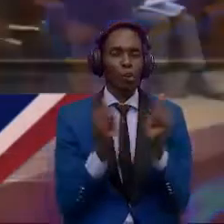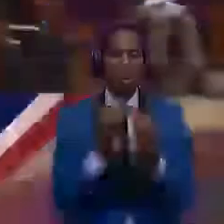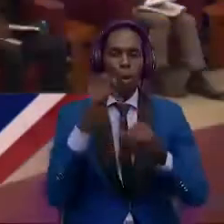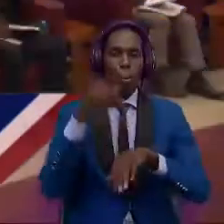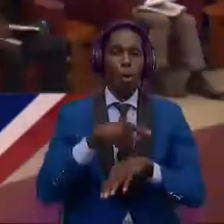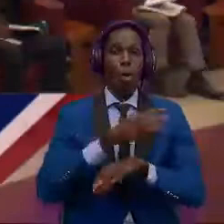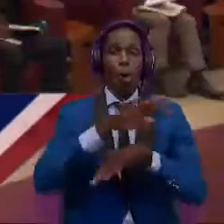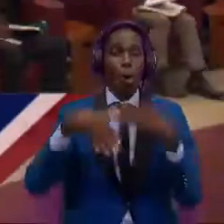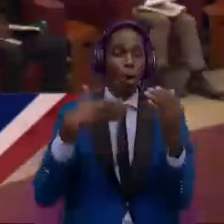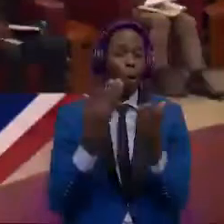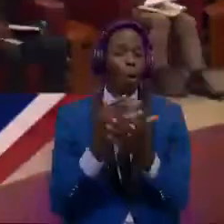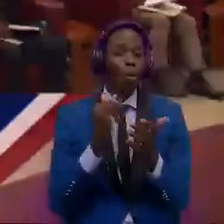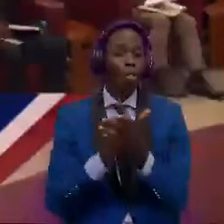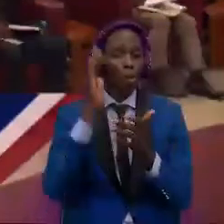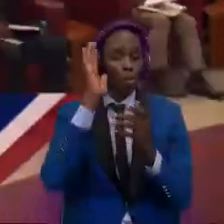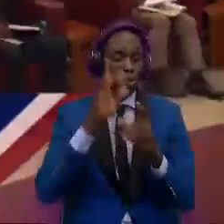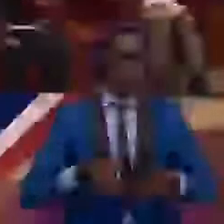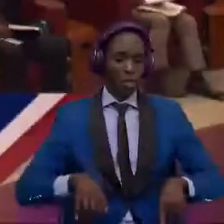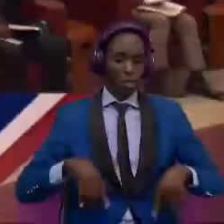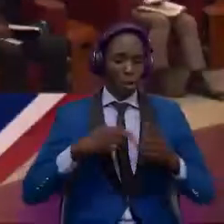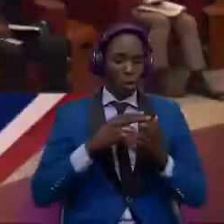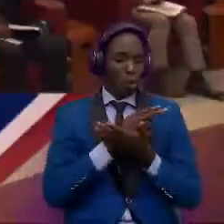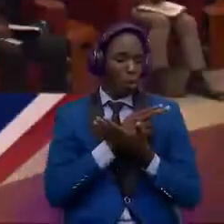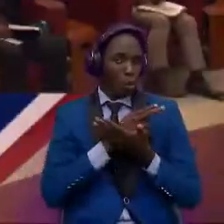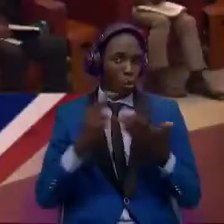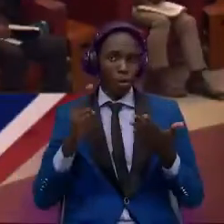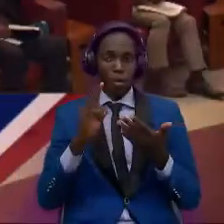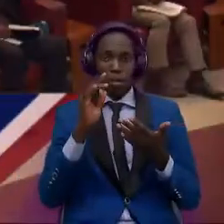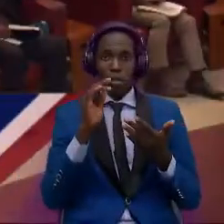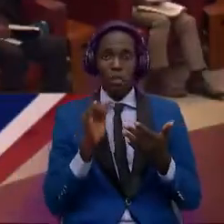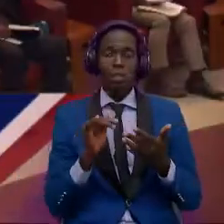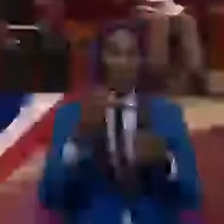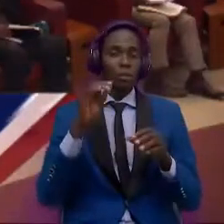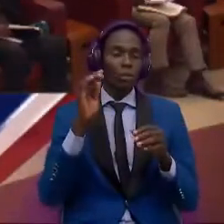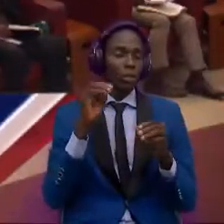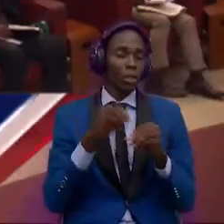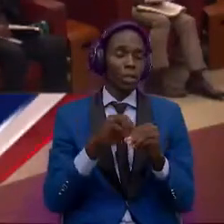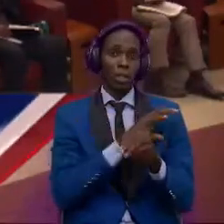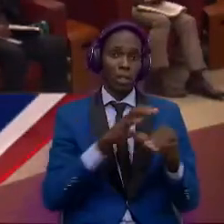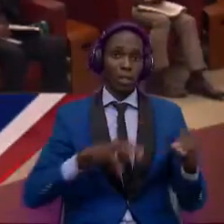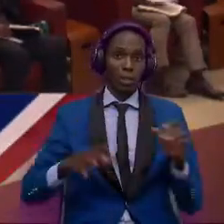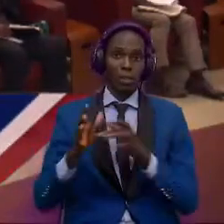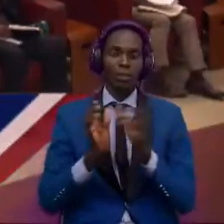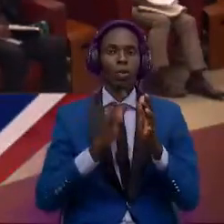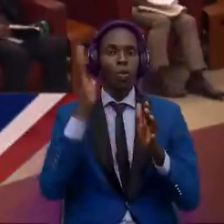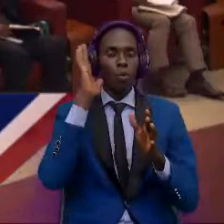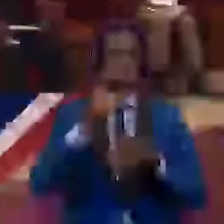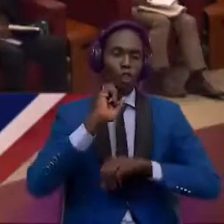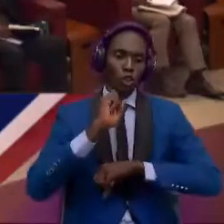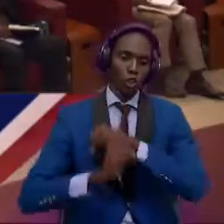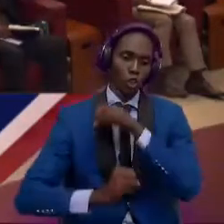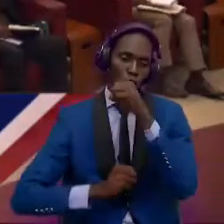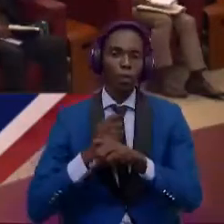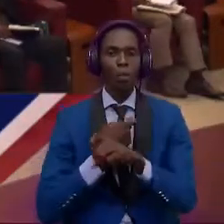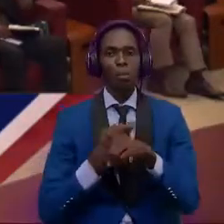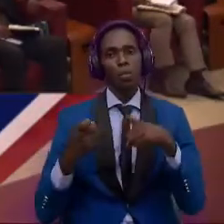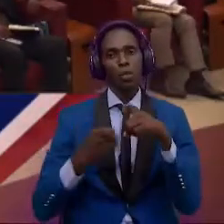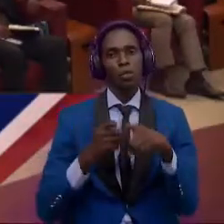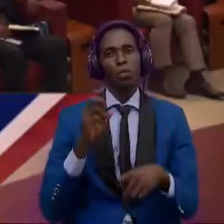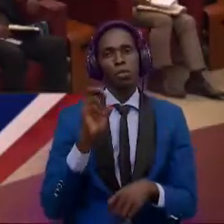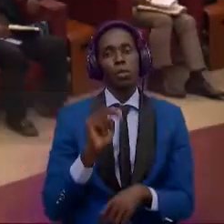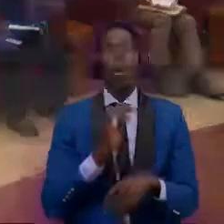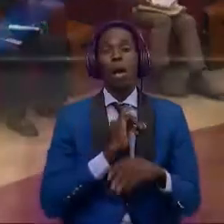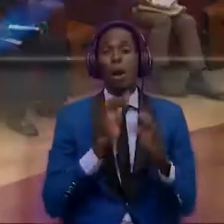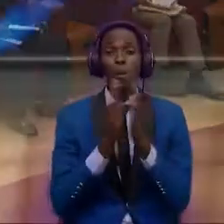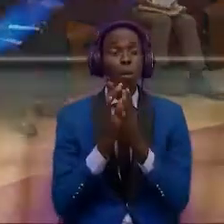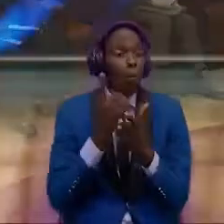live godly in Christ Jesus shall suffer persecution. I pray whatever